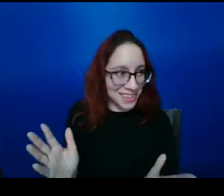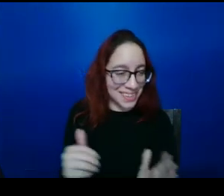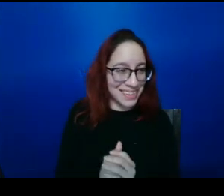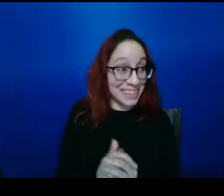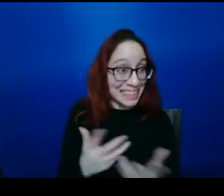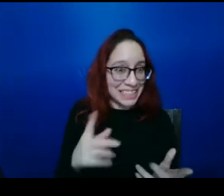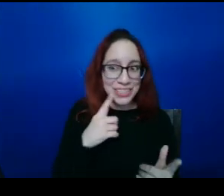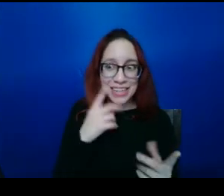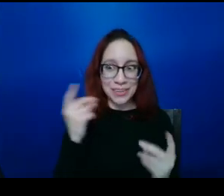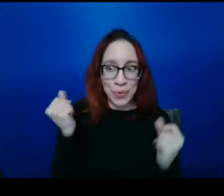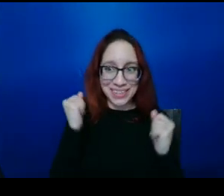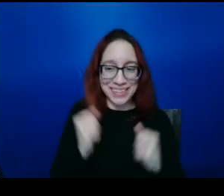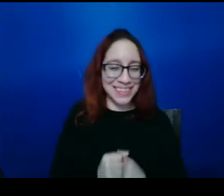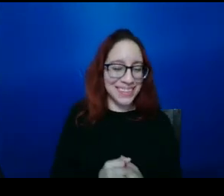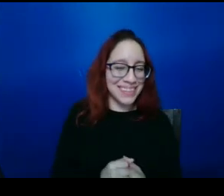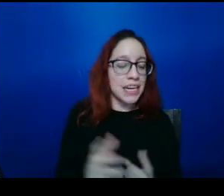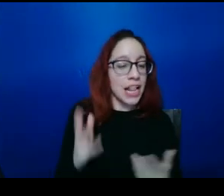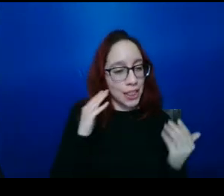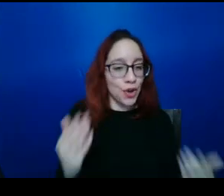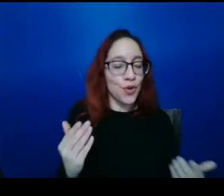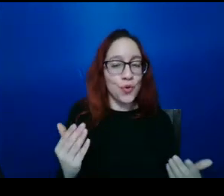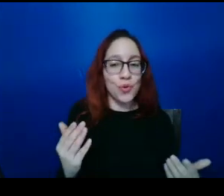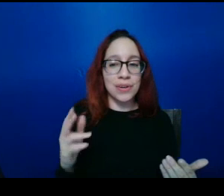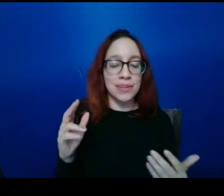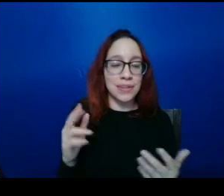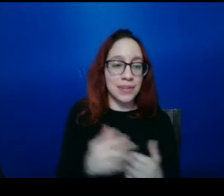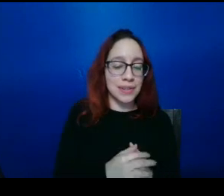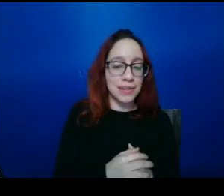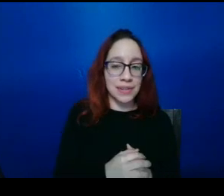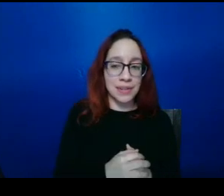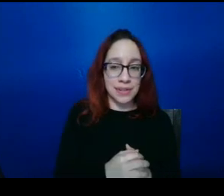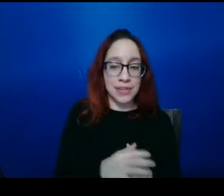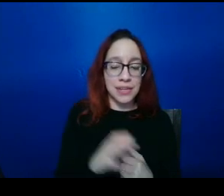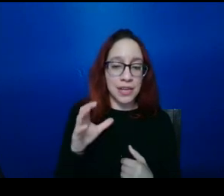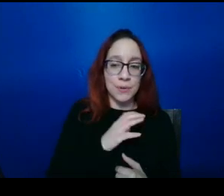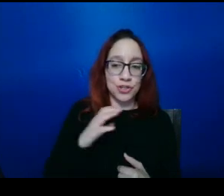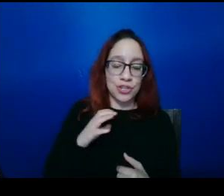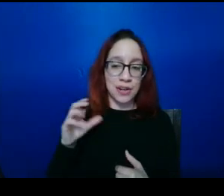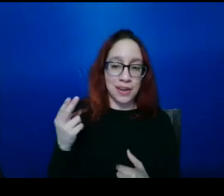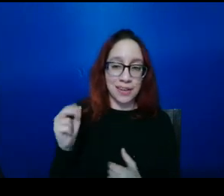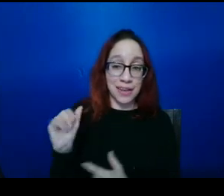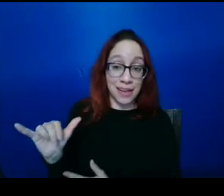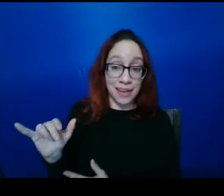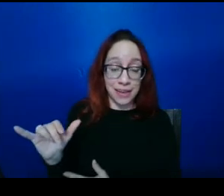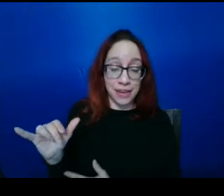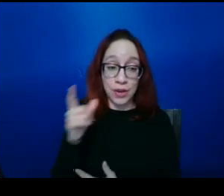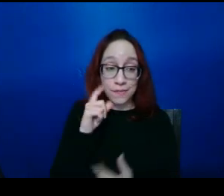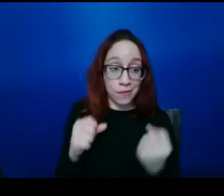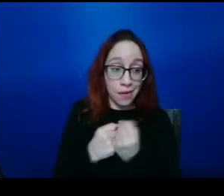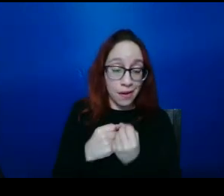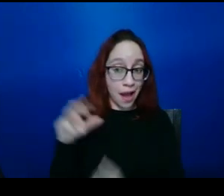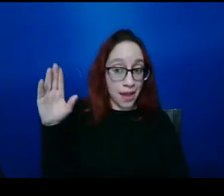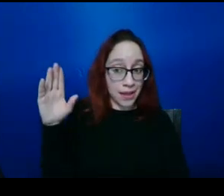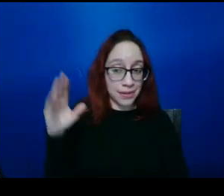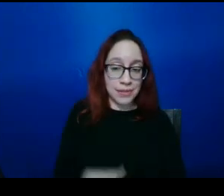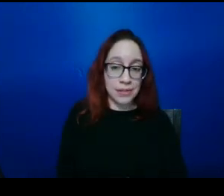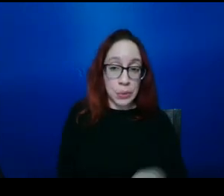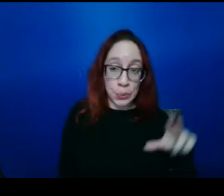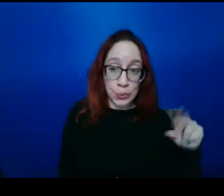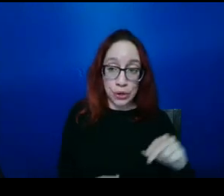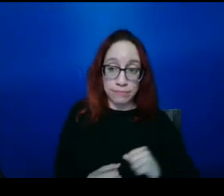you guys said it so quickly. Let's just go with second with Commissioner Hay. All those in favor say aye. Aye. Aye. All